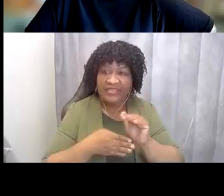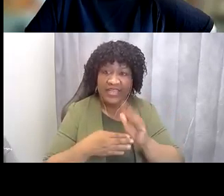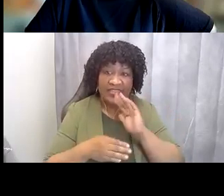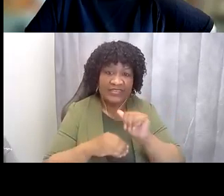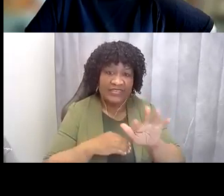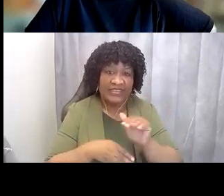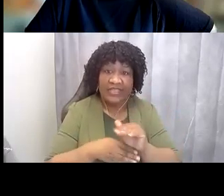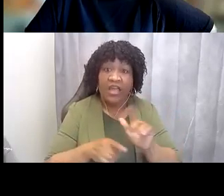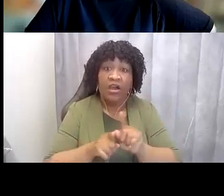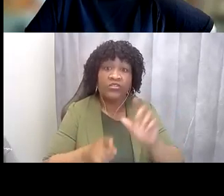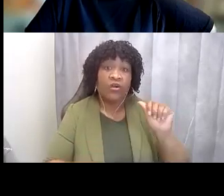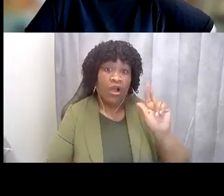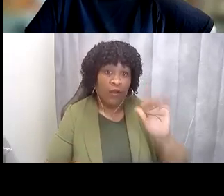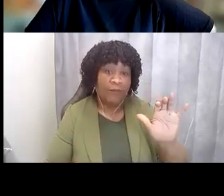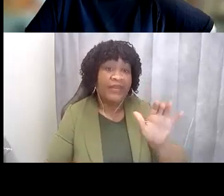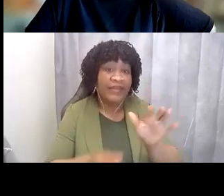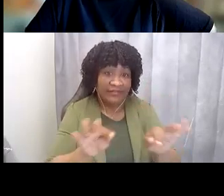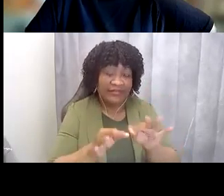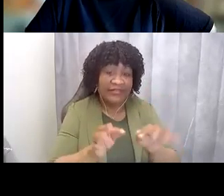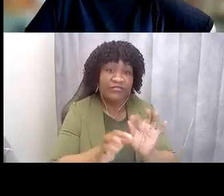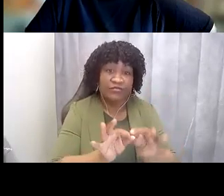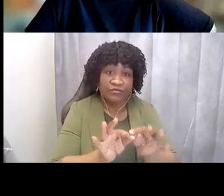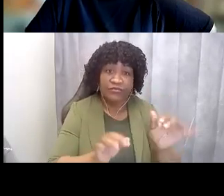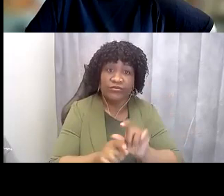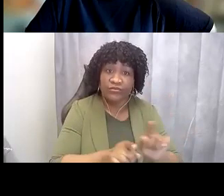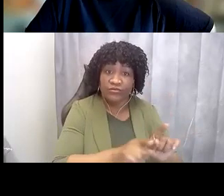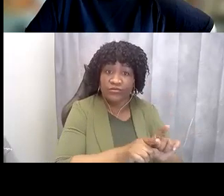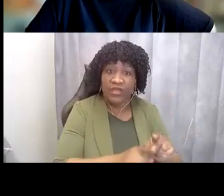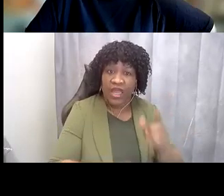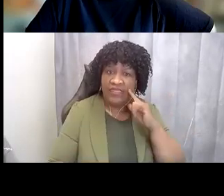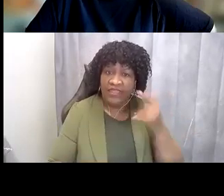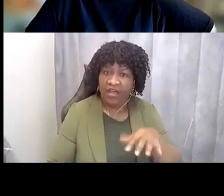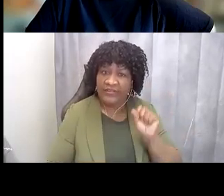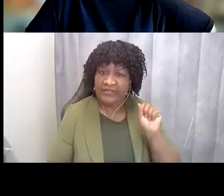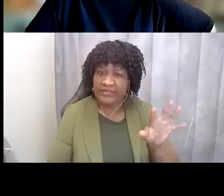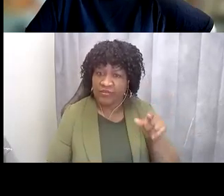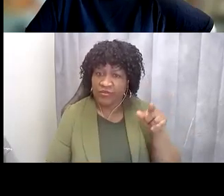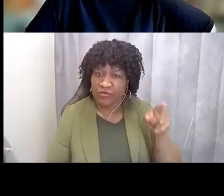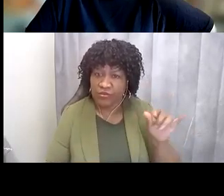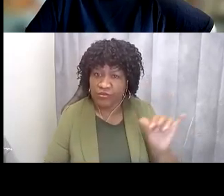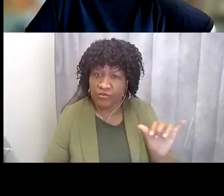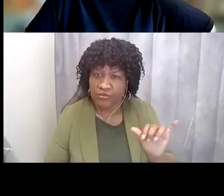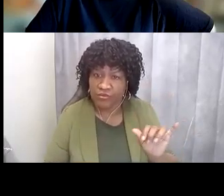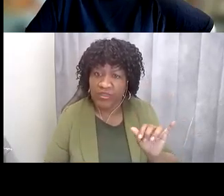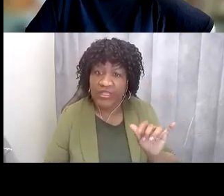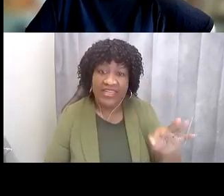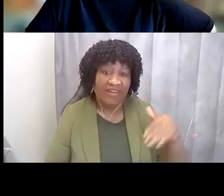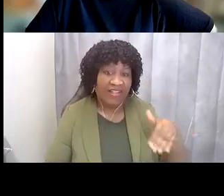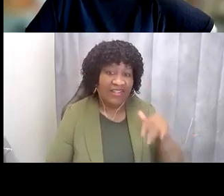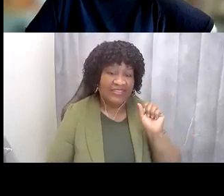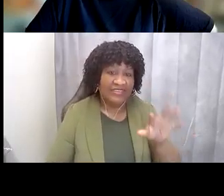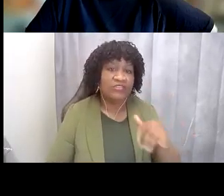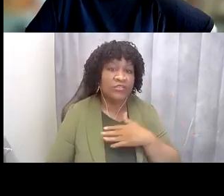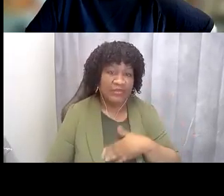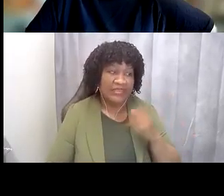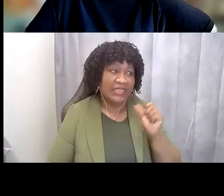tonight. And then also in Arabic, and Intizar, I think I sent this to you as well. If I didn't, let me know and I